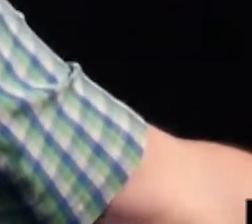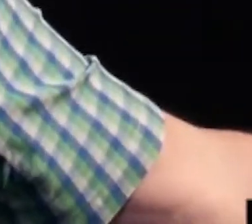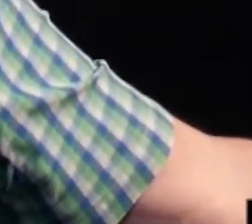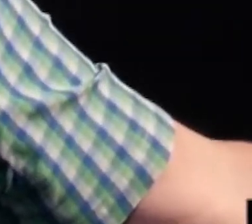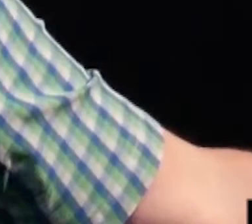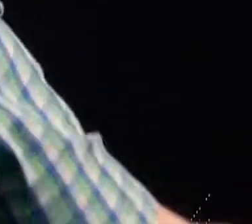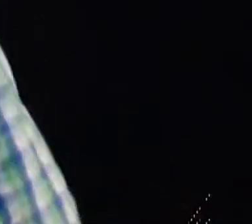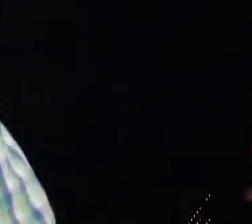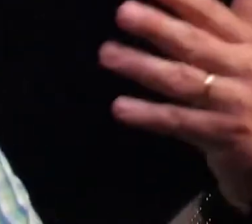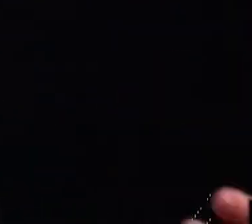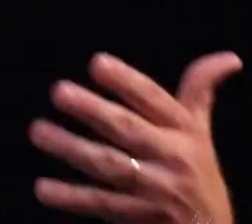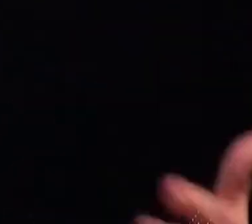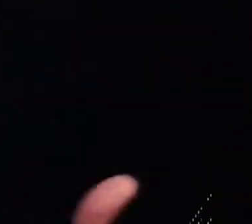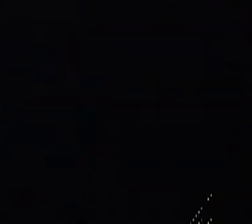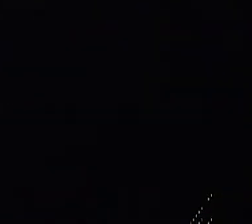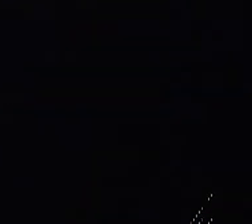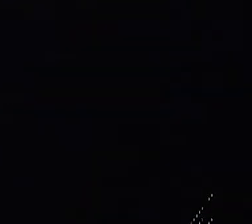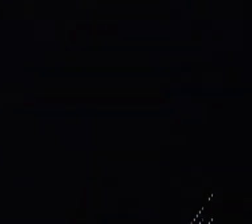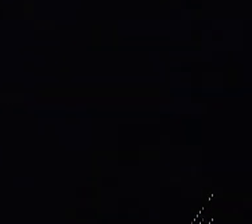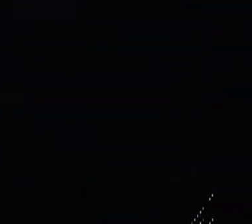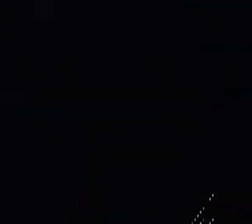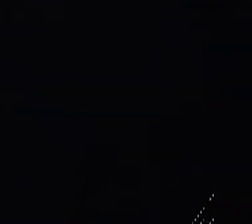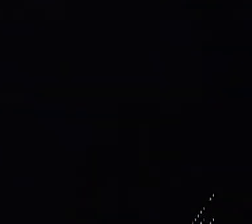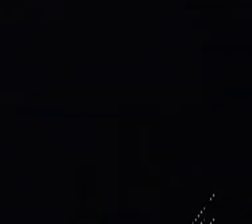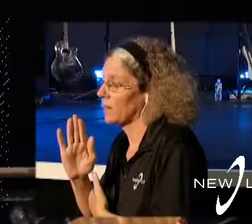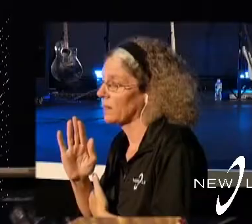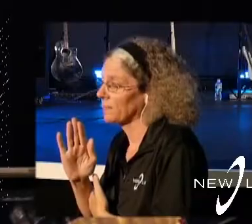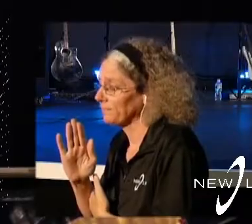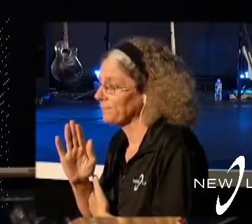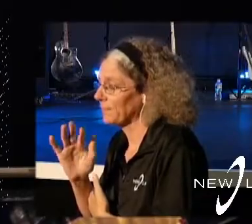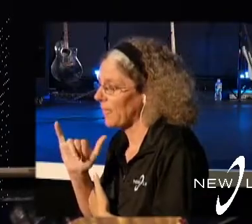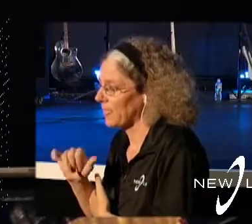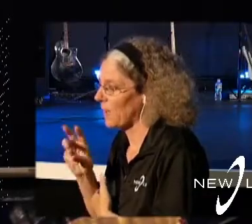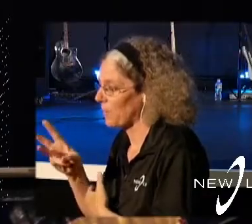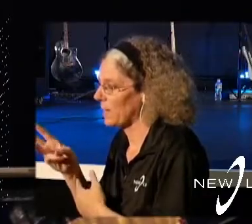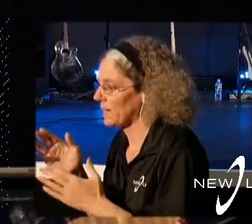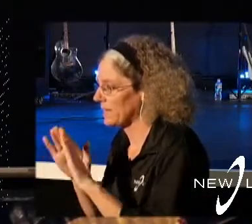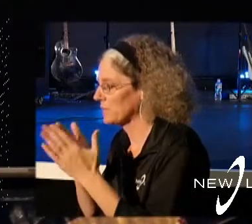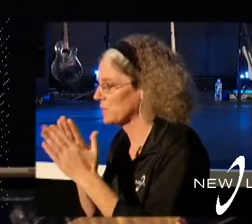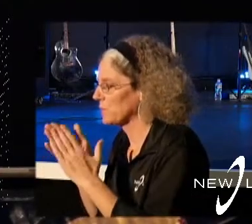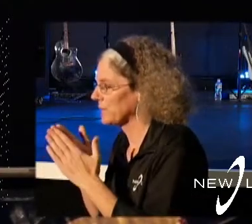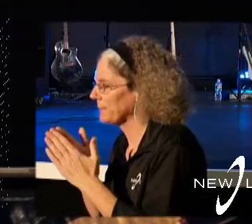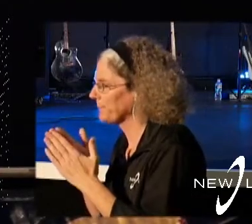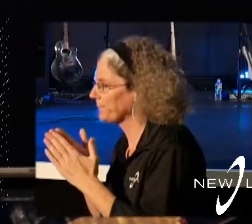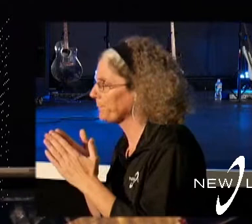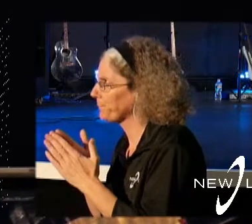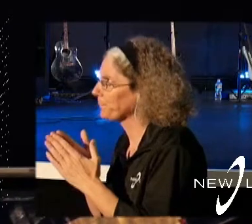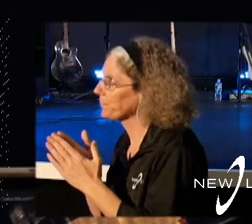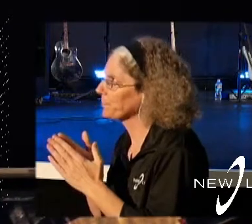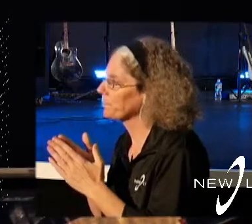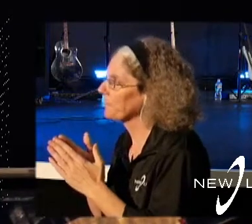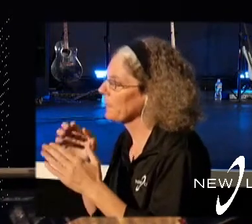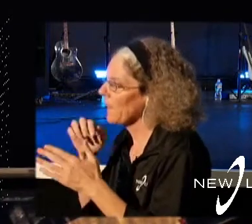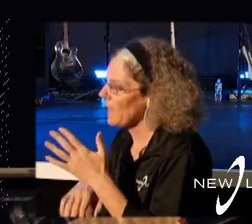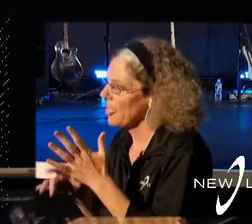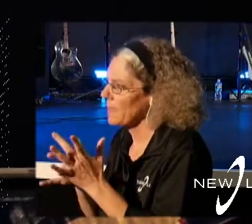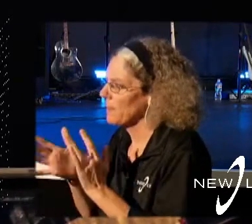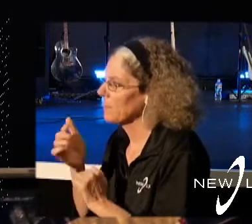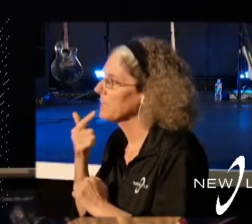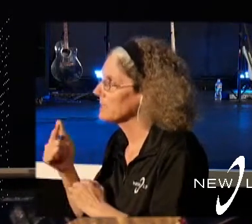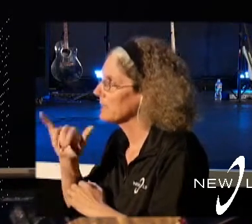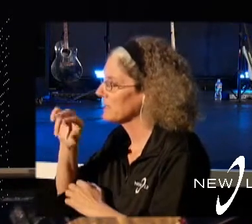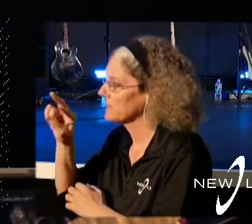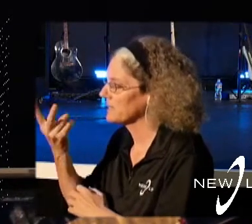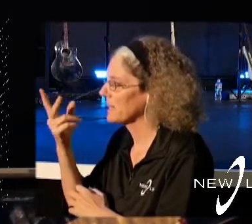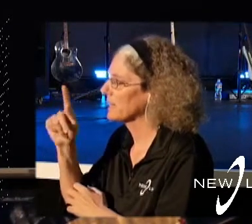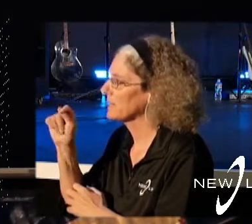Broome County, New York, to live out our faith in Jesus, right? 2 Timothy 3, again. All Scripture